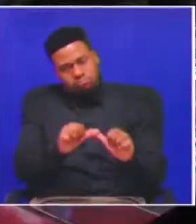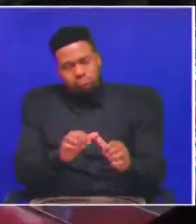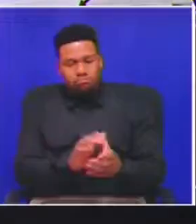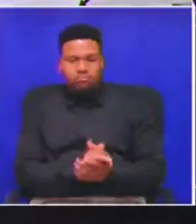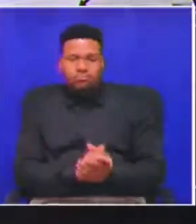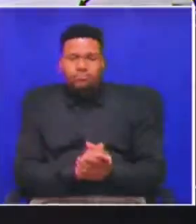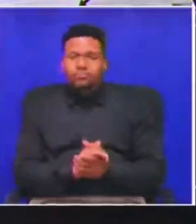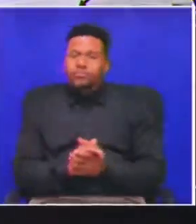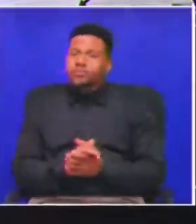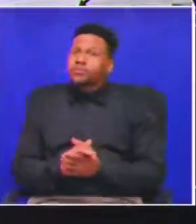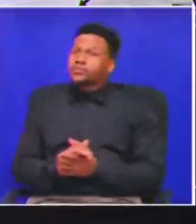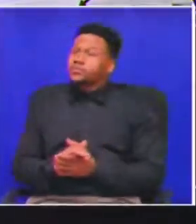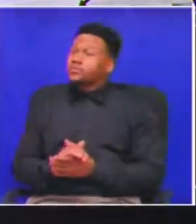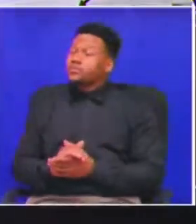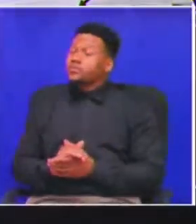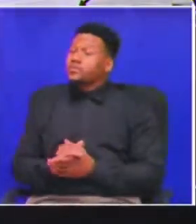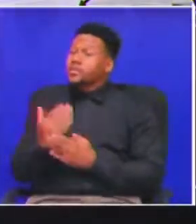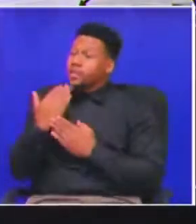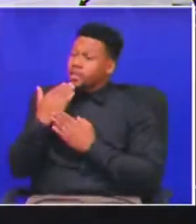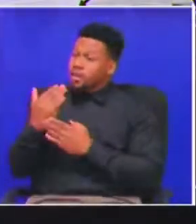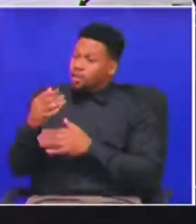you, Honorable Deputy Speaker.